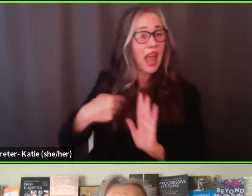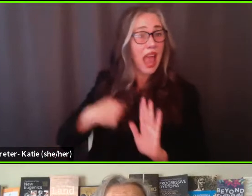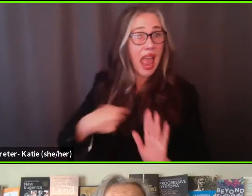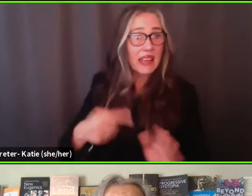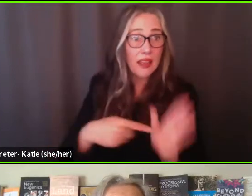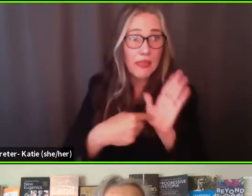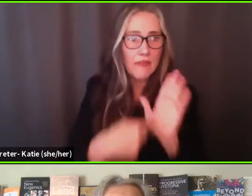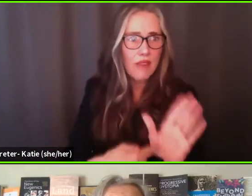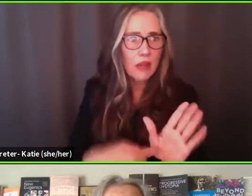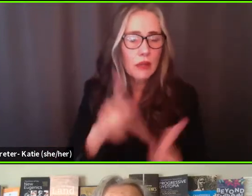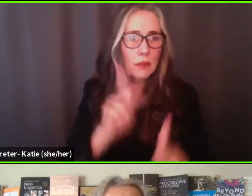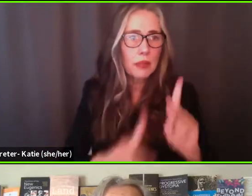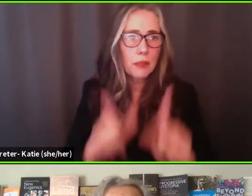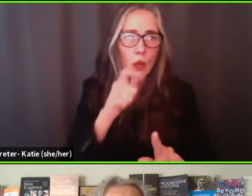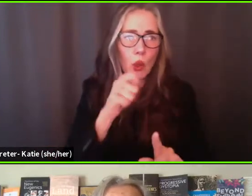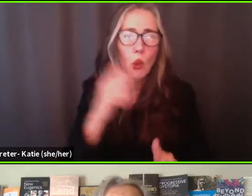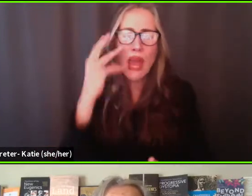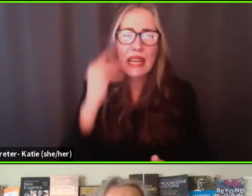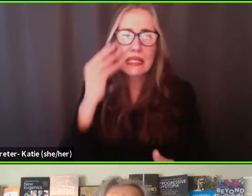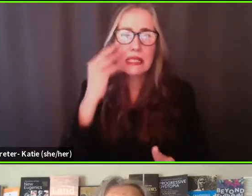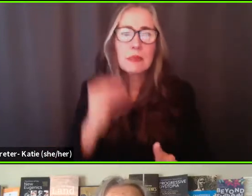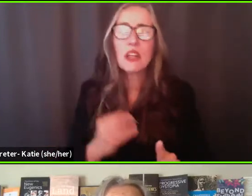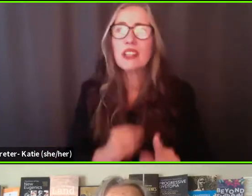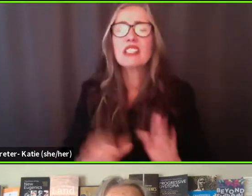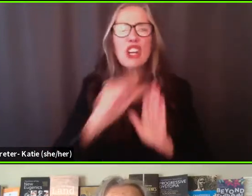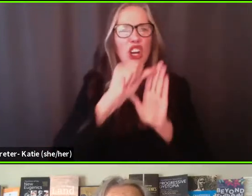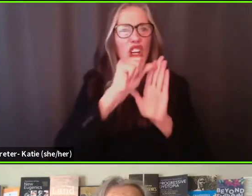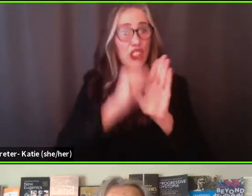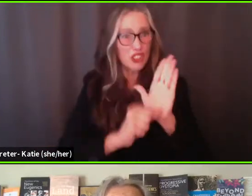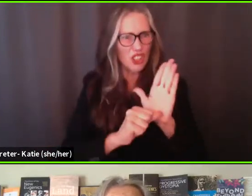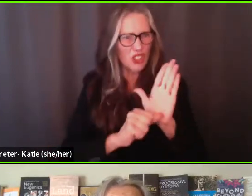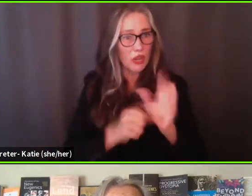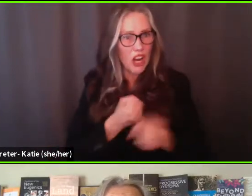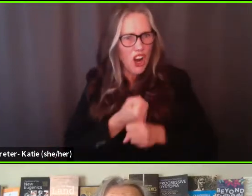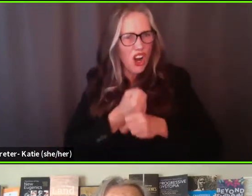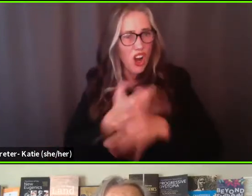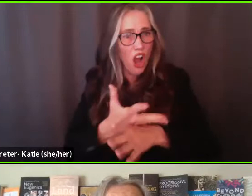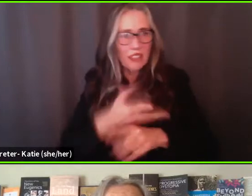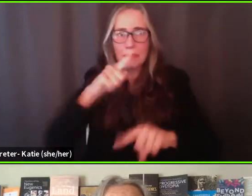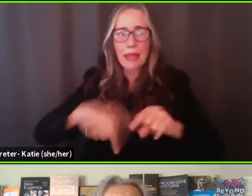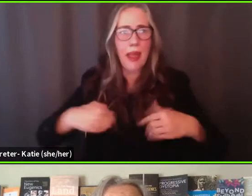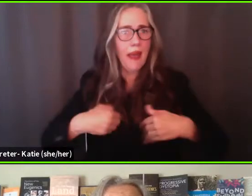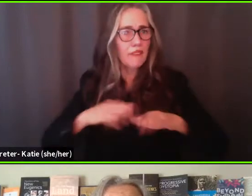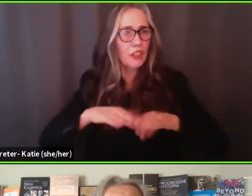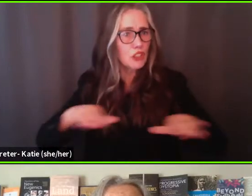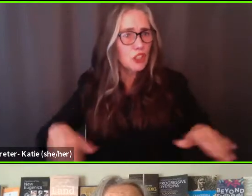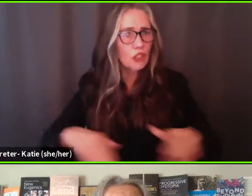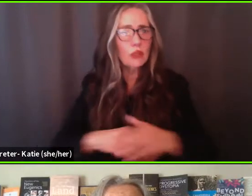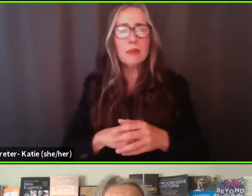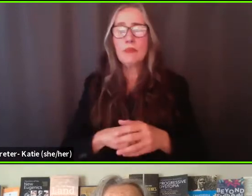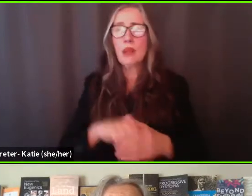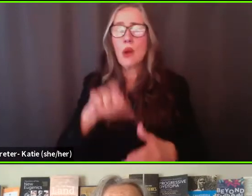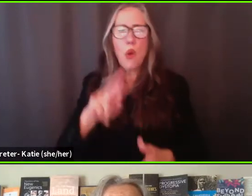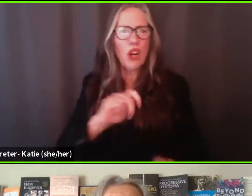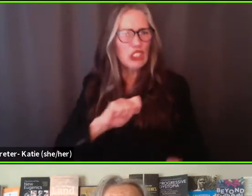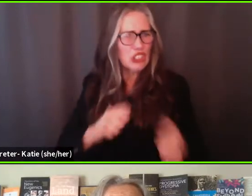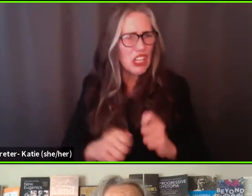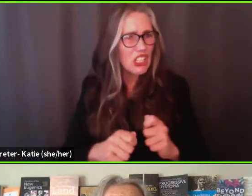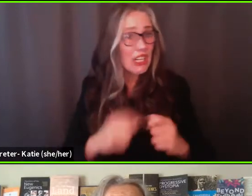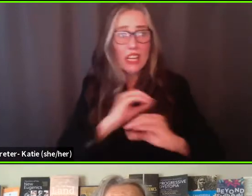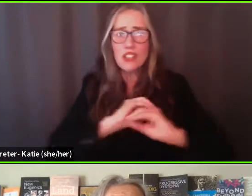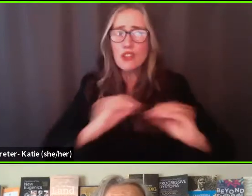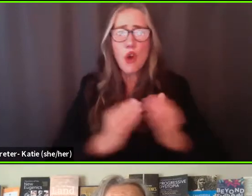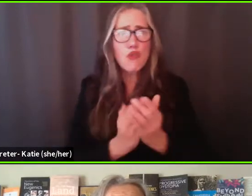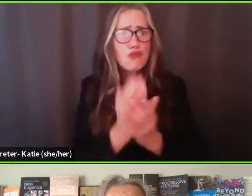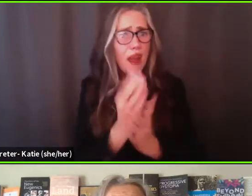communities targeted for imprisonment as well as looking at the right to family that's and how families of communities of